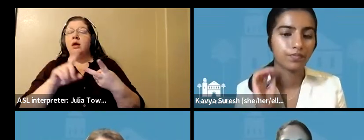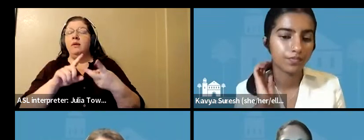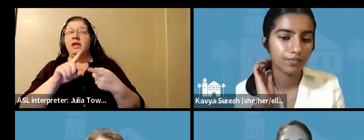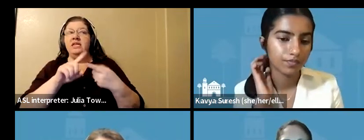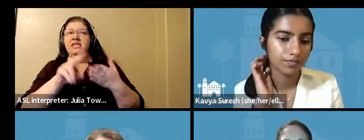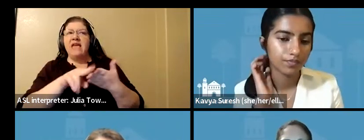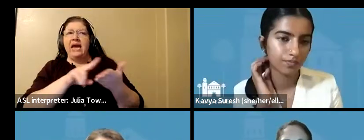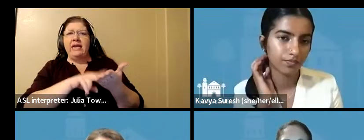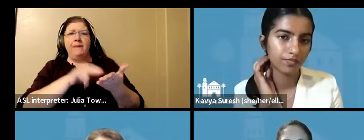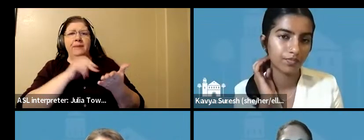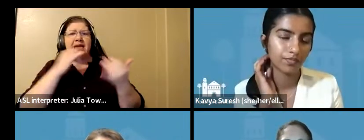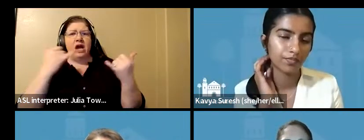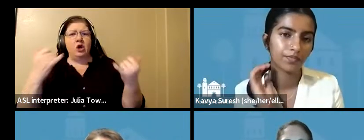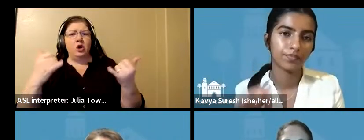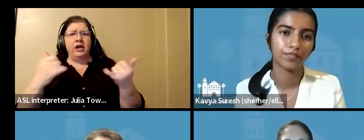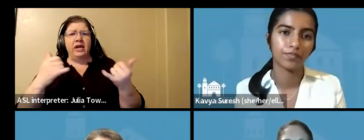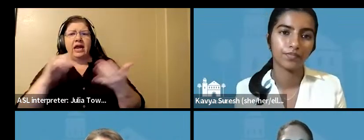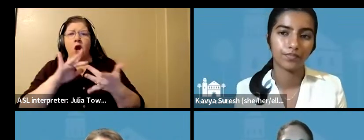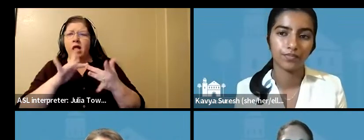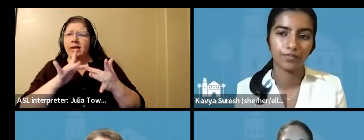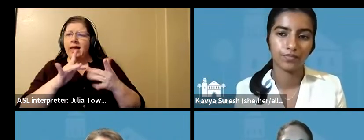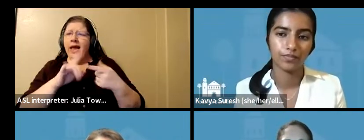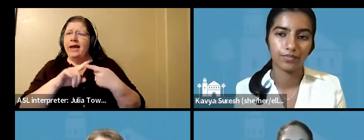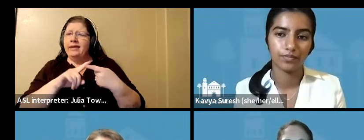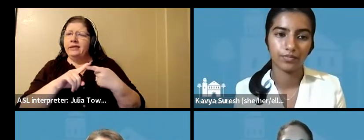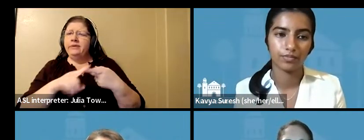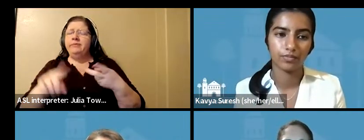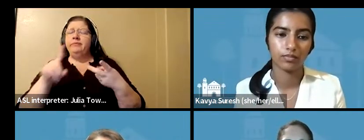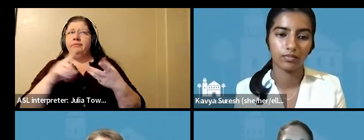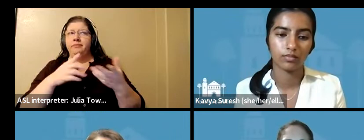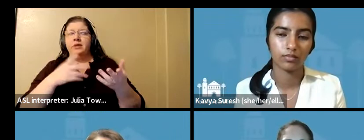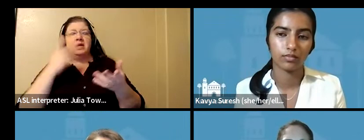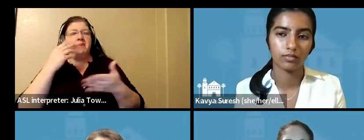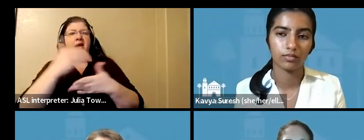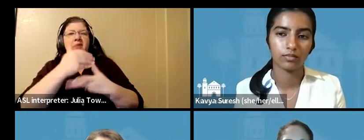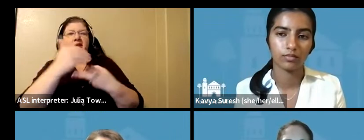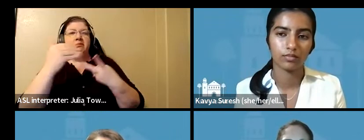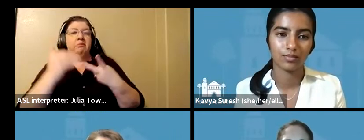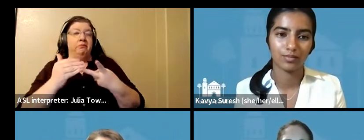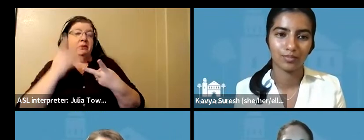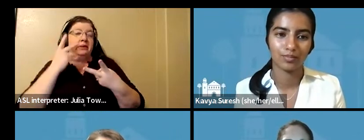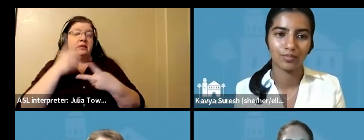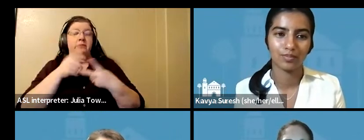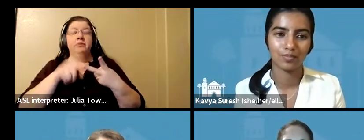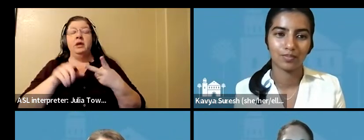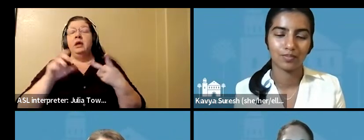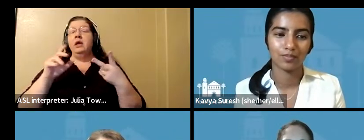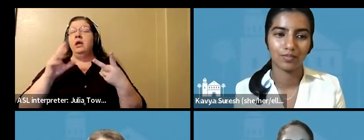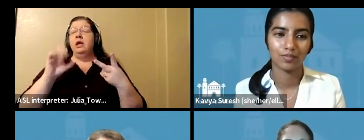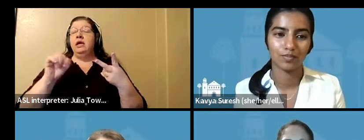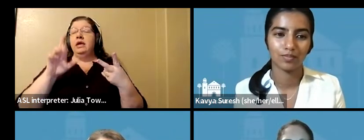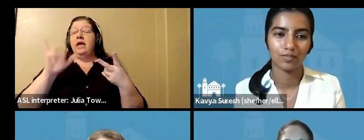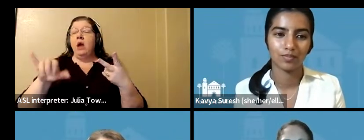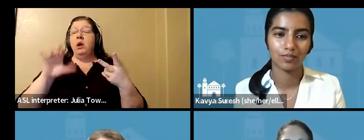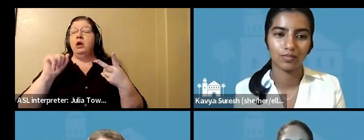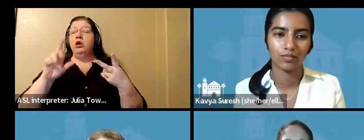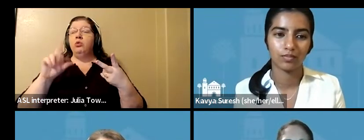is not currently online. So I'm going to go to the next person. Is Carrie Caulfield.